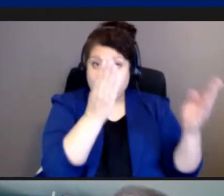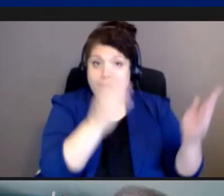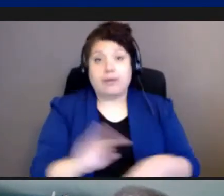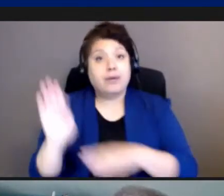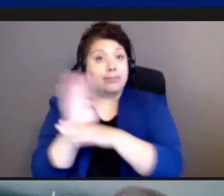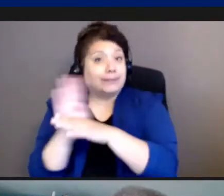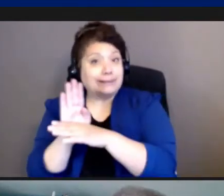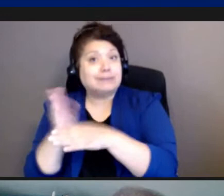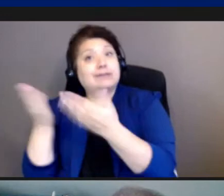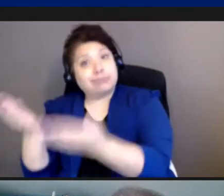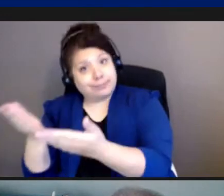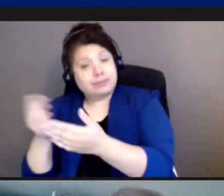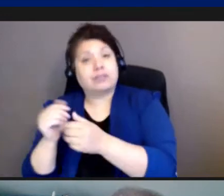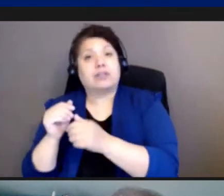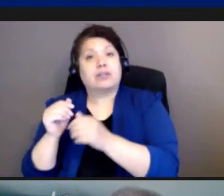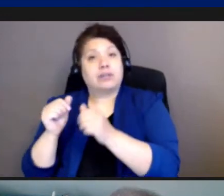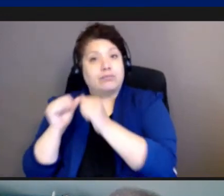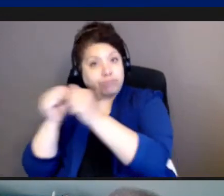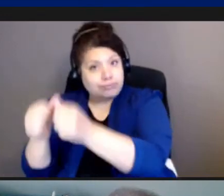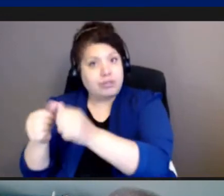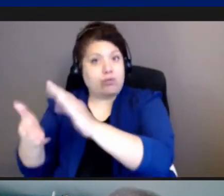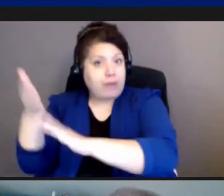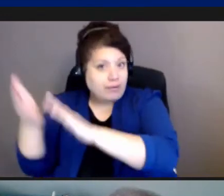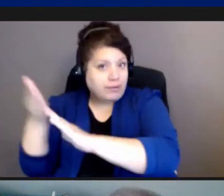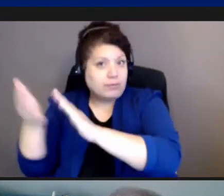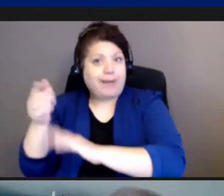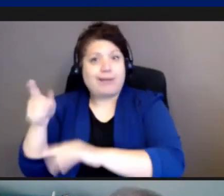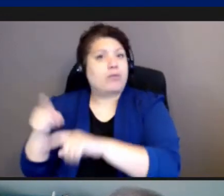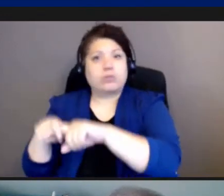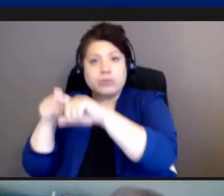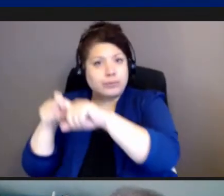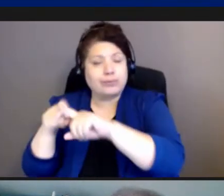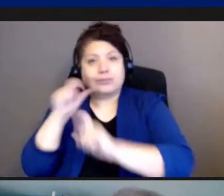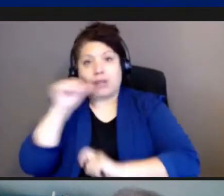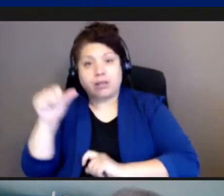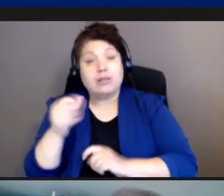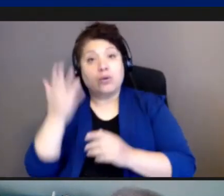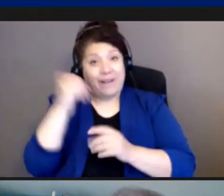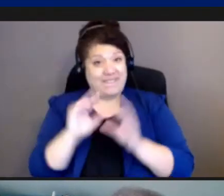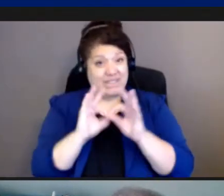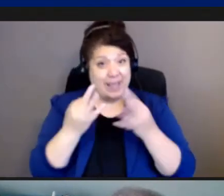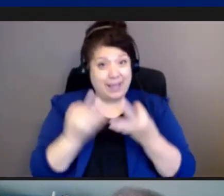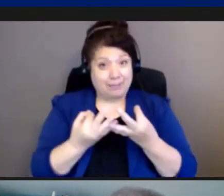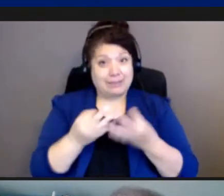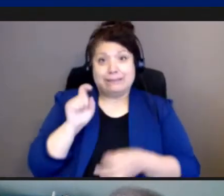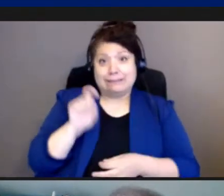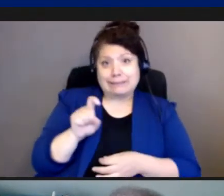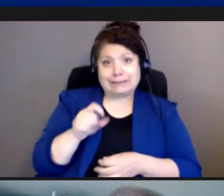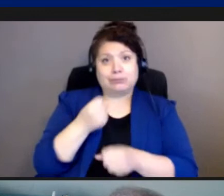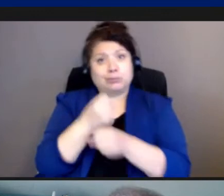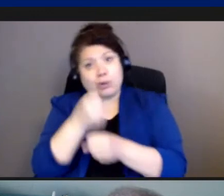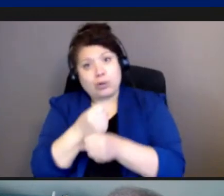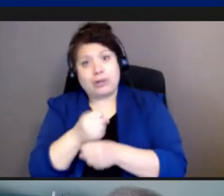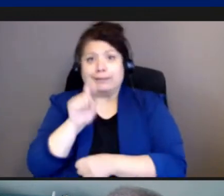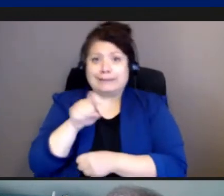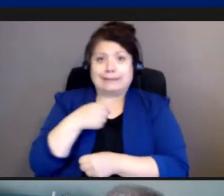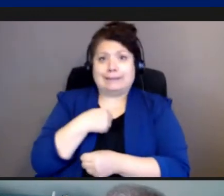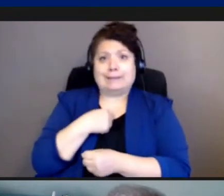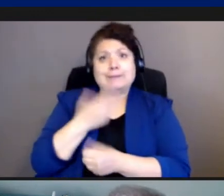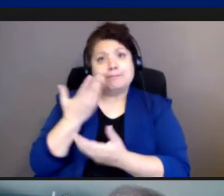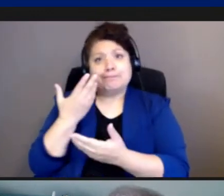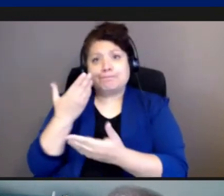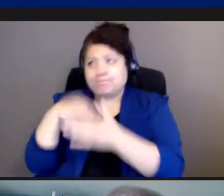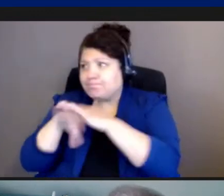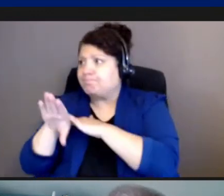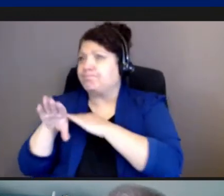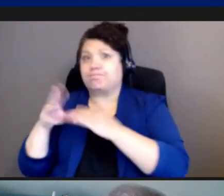running, because so many people's families and livelihoods depend upon that. So that's really our goal here: is